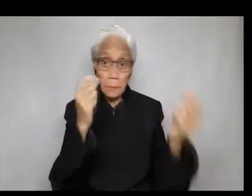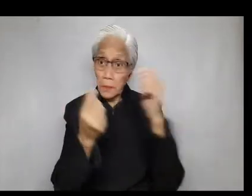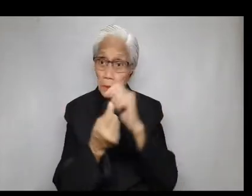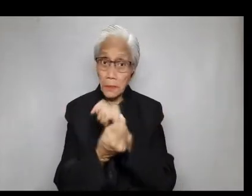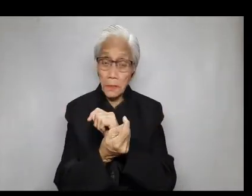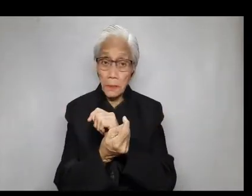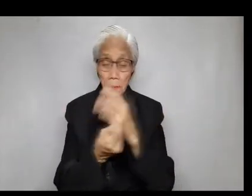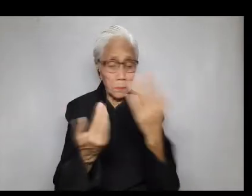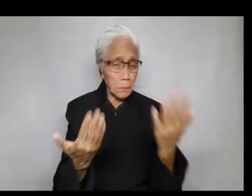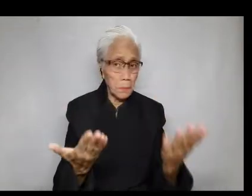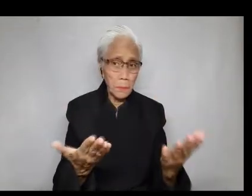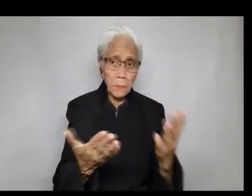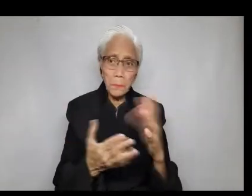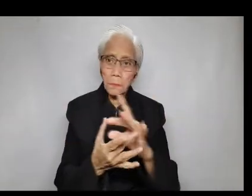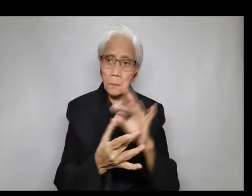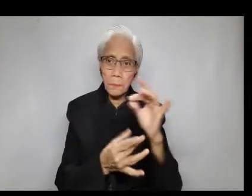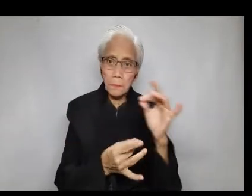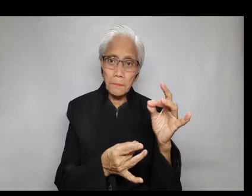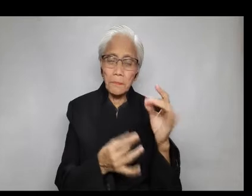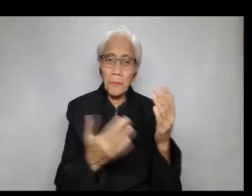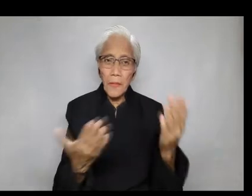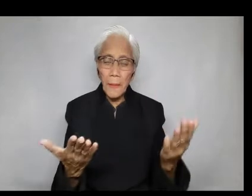It may change your